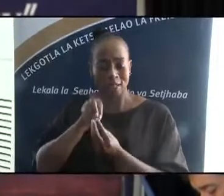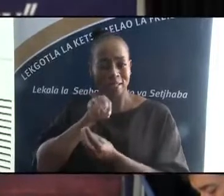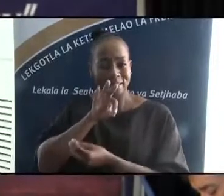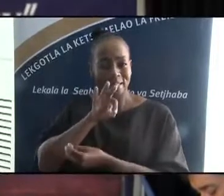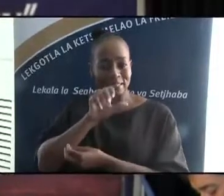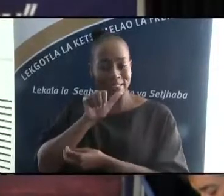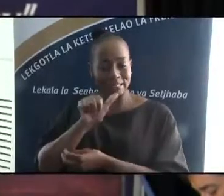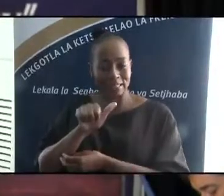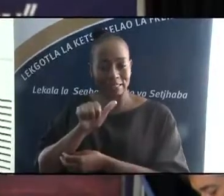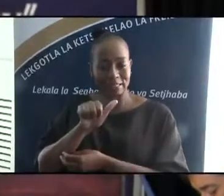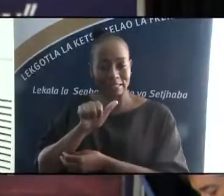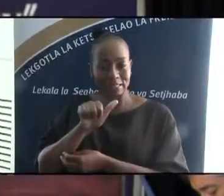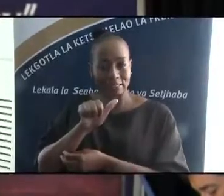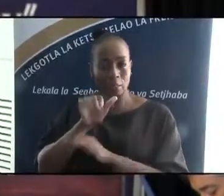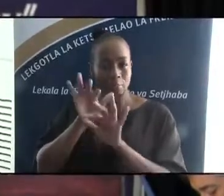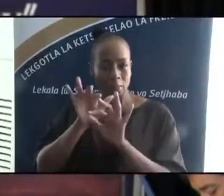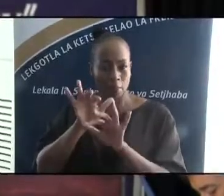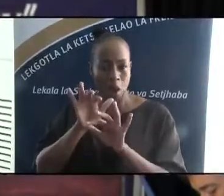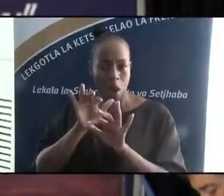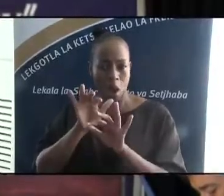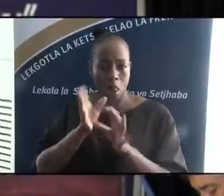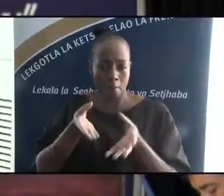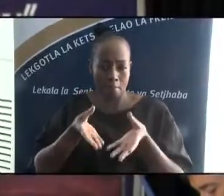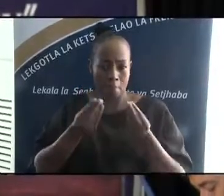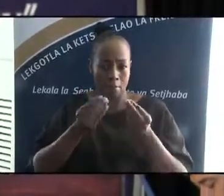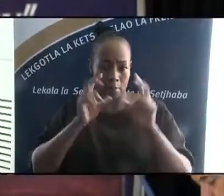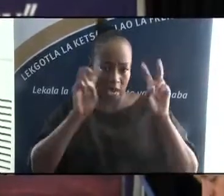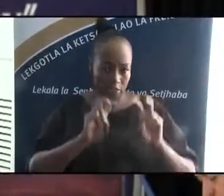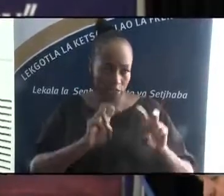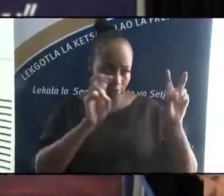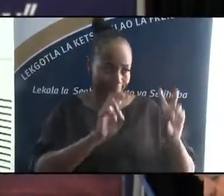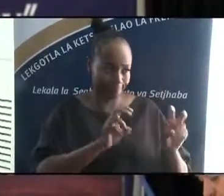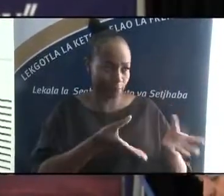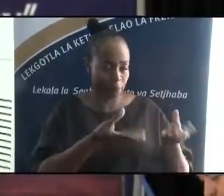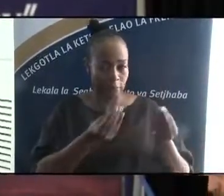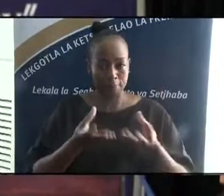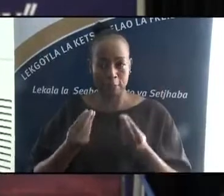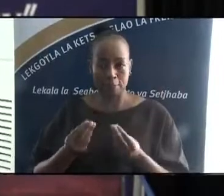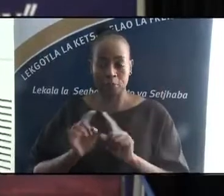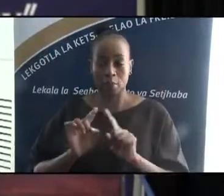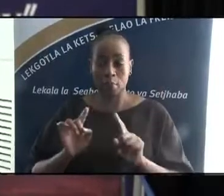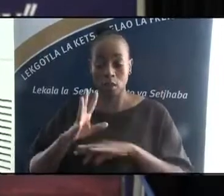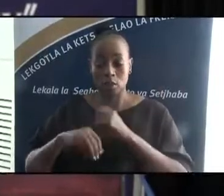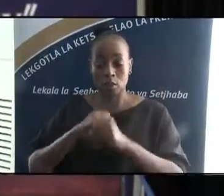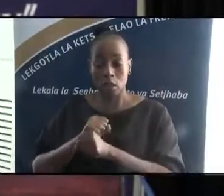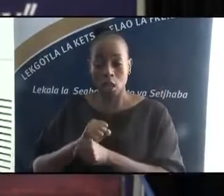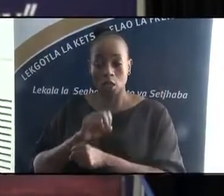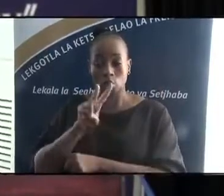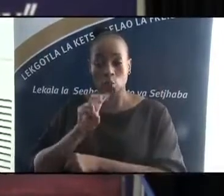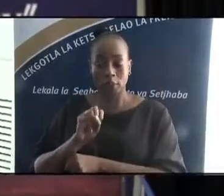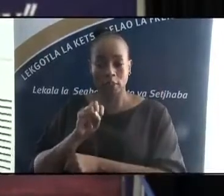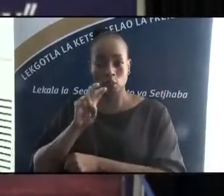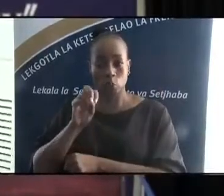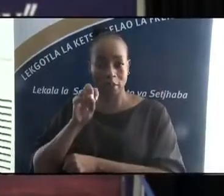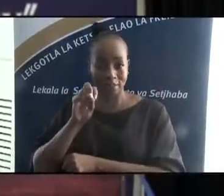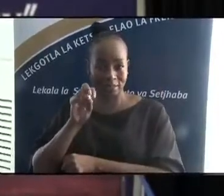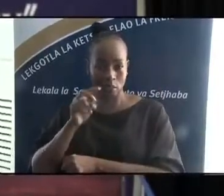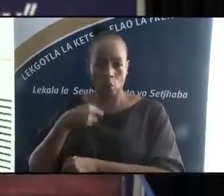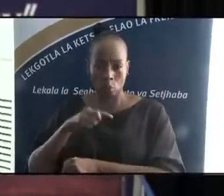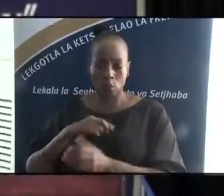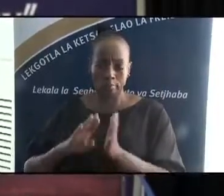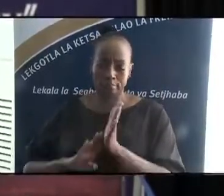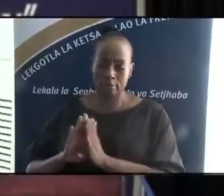African population had their homes electrified. Whilst in 2020, we have increased that percentage